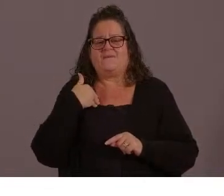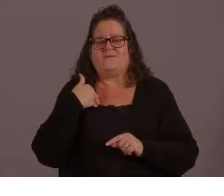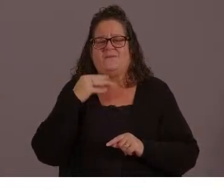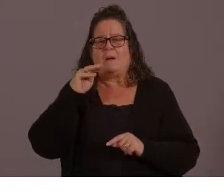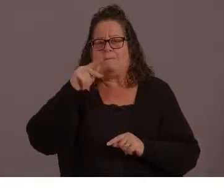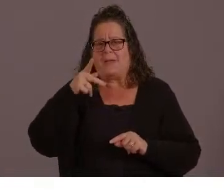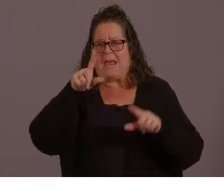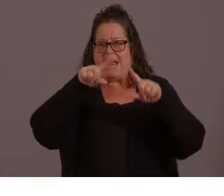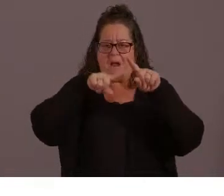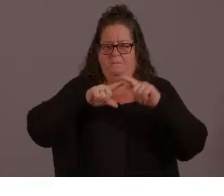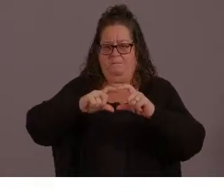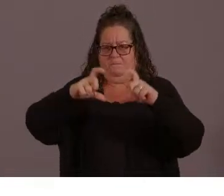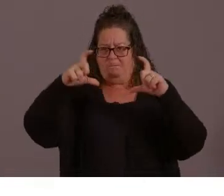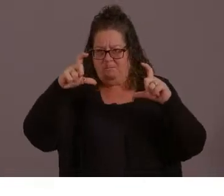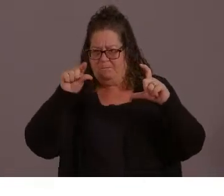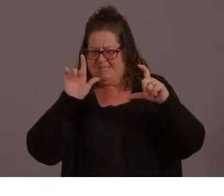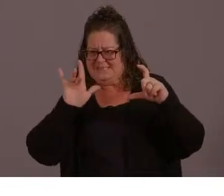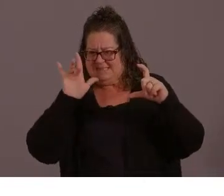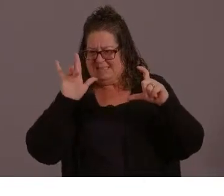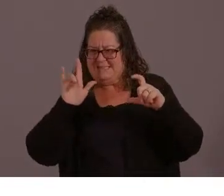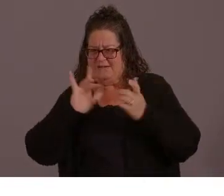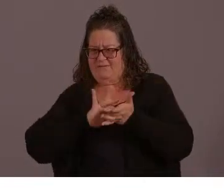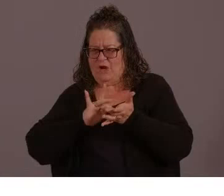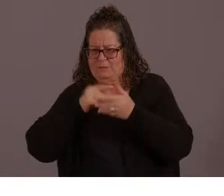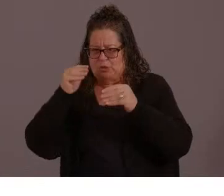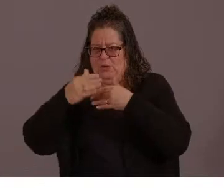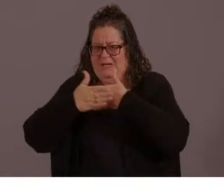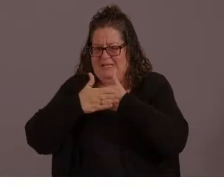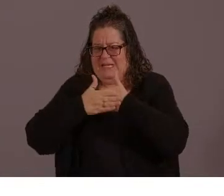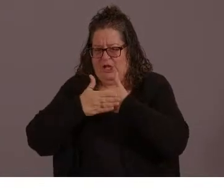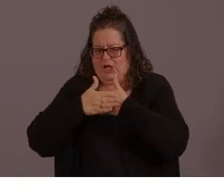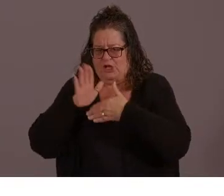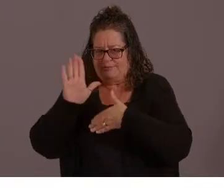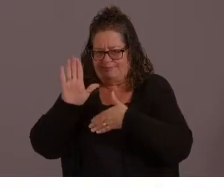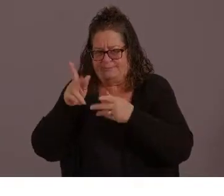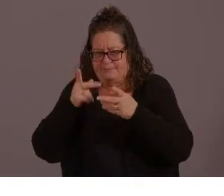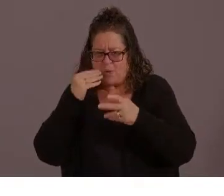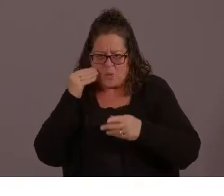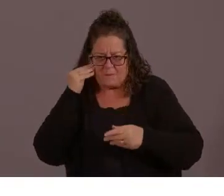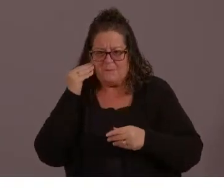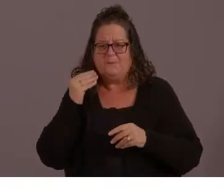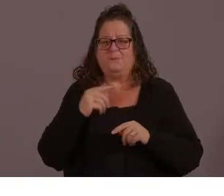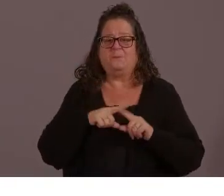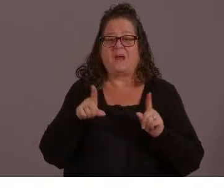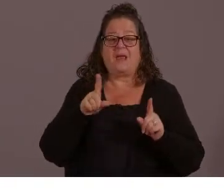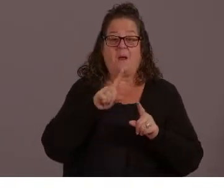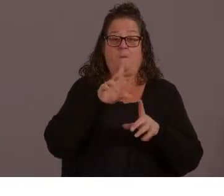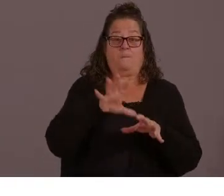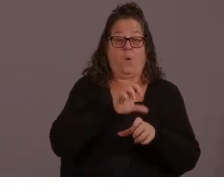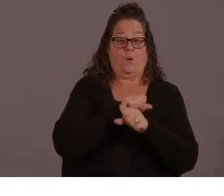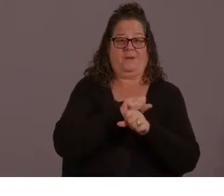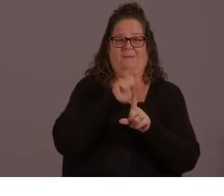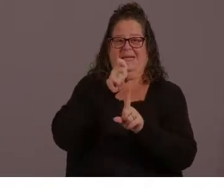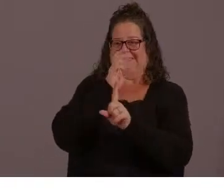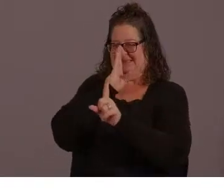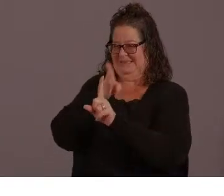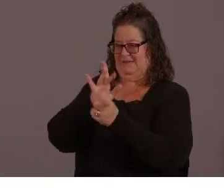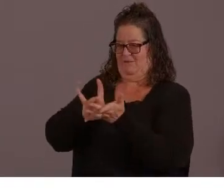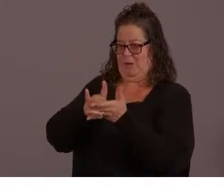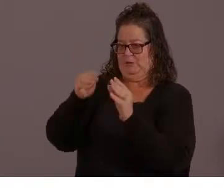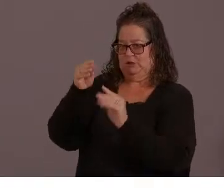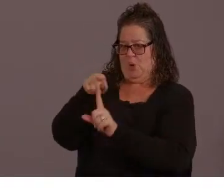register through PodVaccine at AZDHS for an appointment at a pharmacy. Those need to be registered through